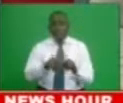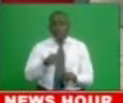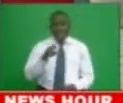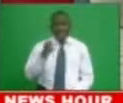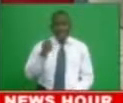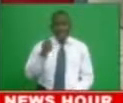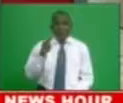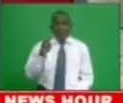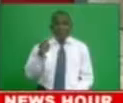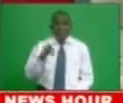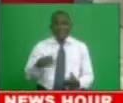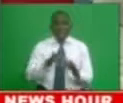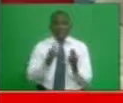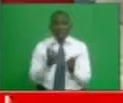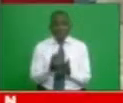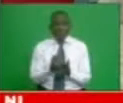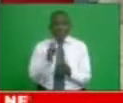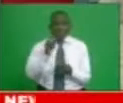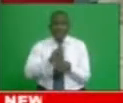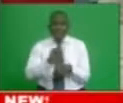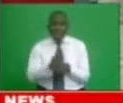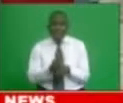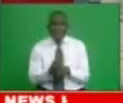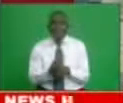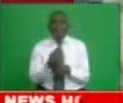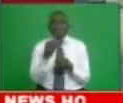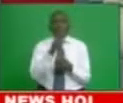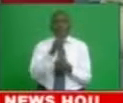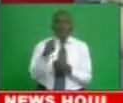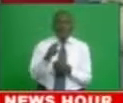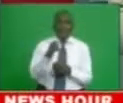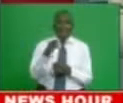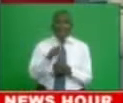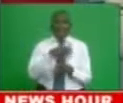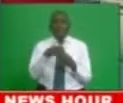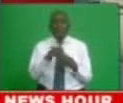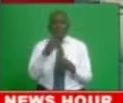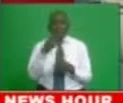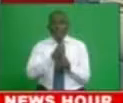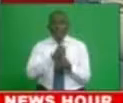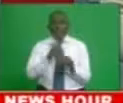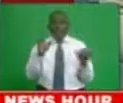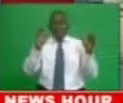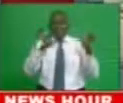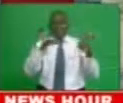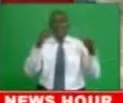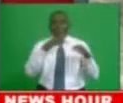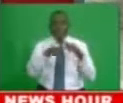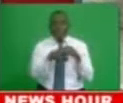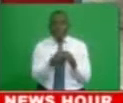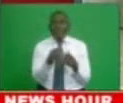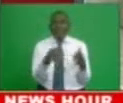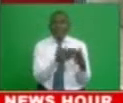Singing Band of the Ebenezer Congregation at Somanya in the Eastern Region has climaxed their 40th anniversary celebration with a